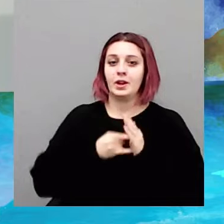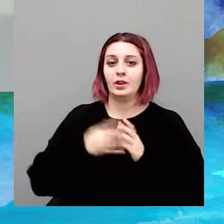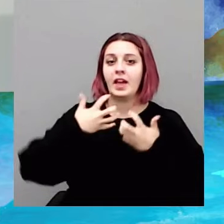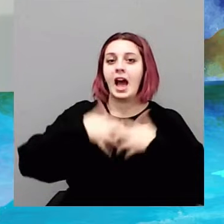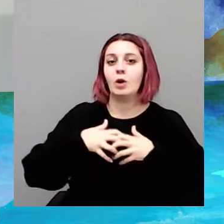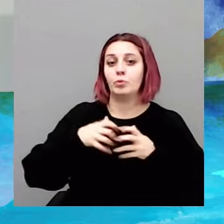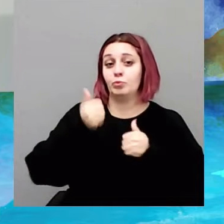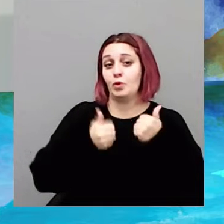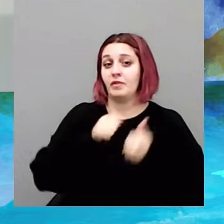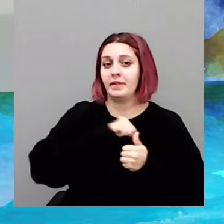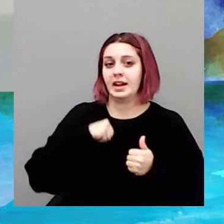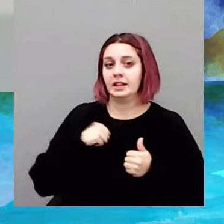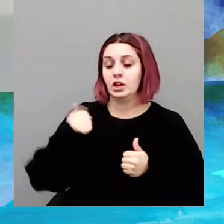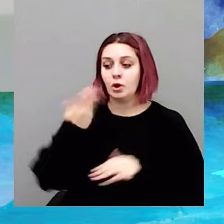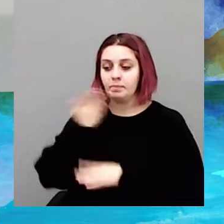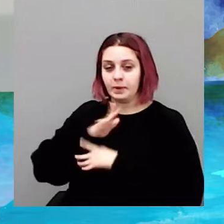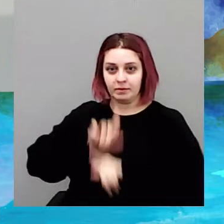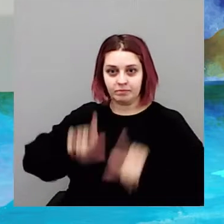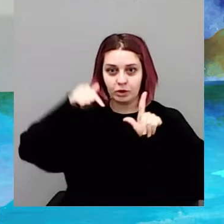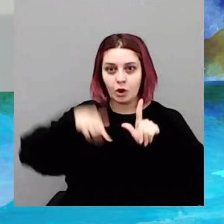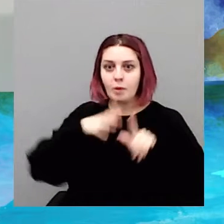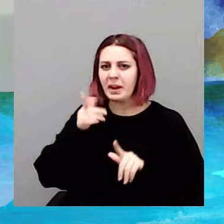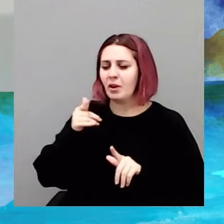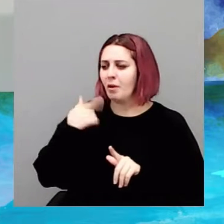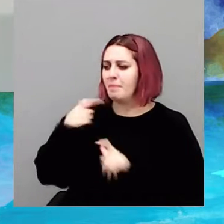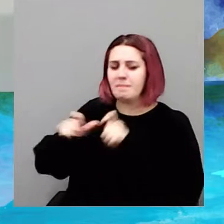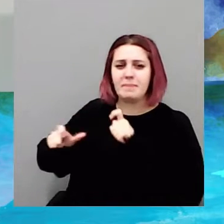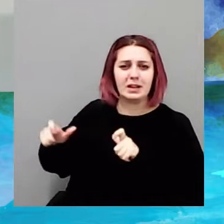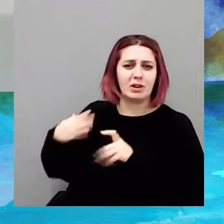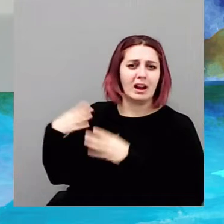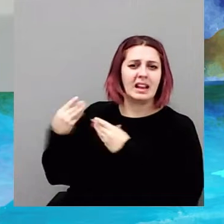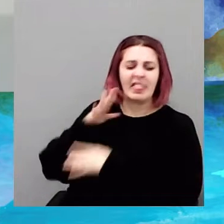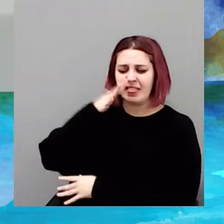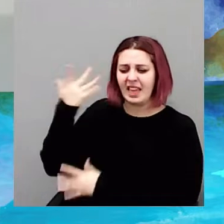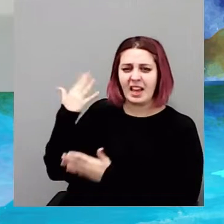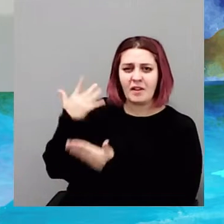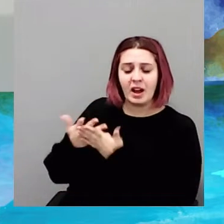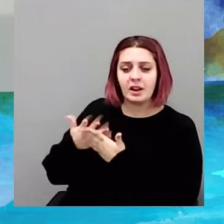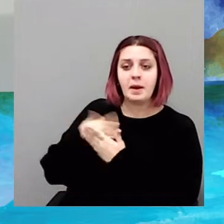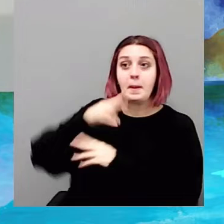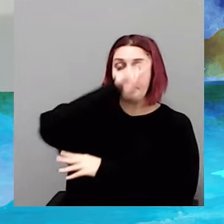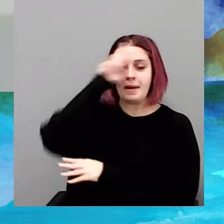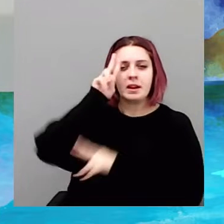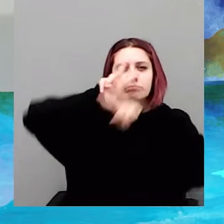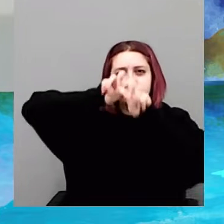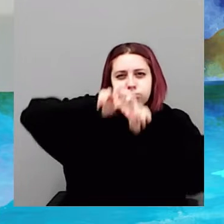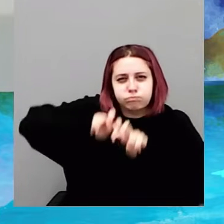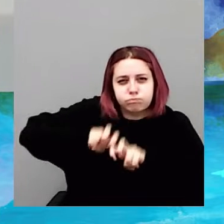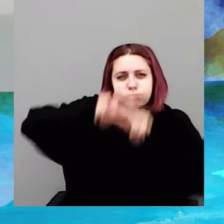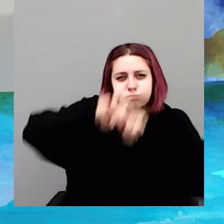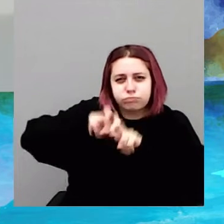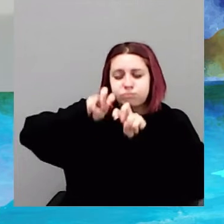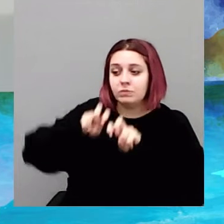And you're seeing me, but we have a 15-member team here that's been working for more than 5 years in